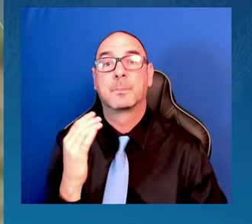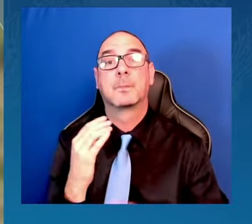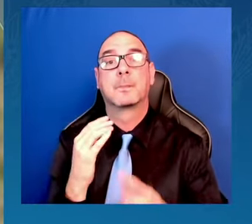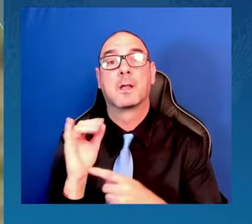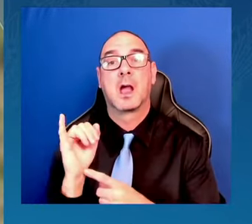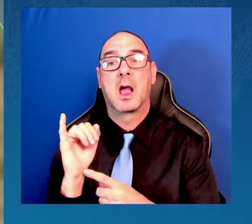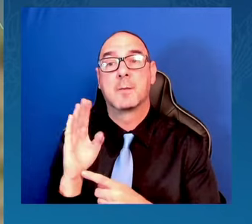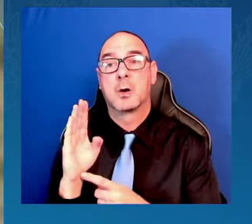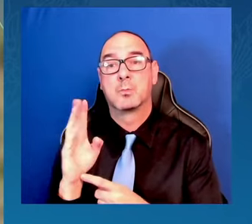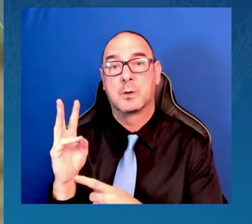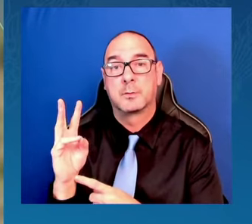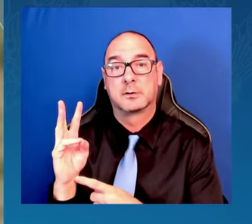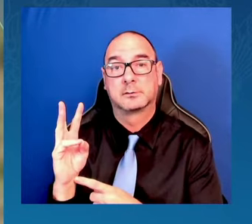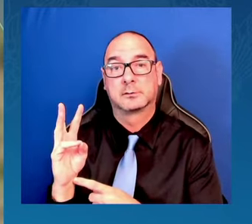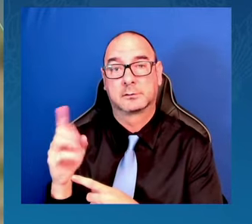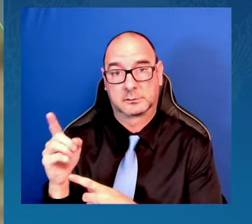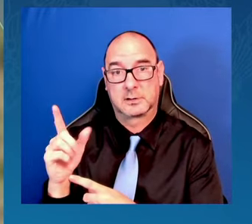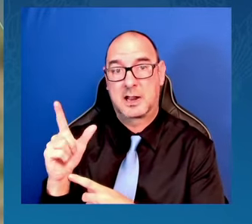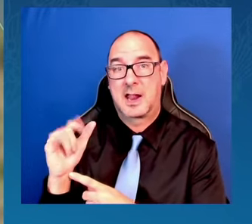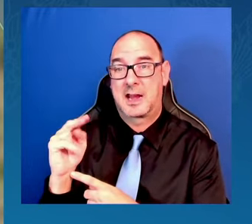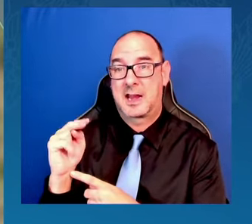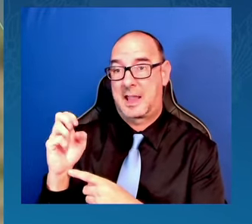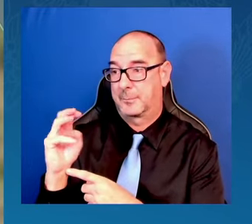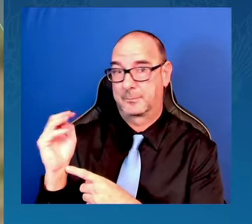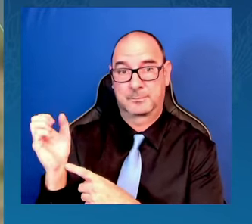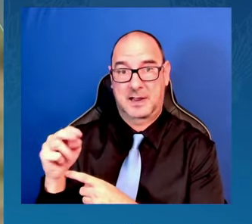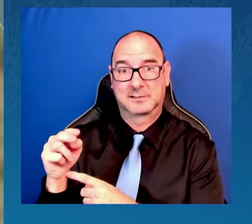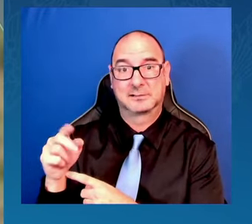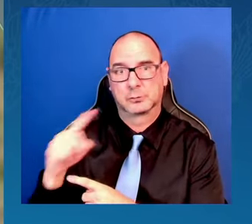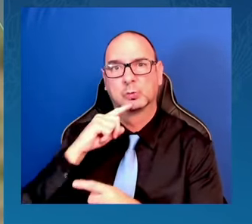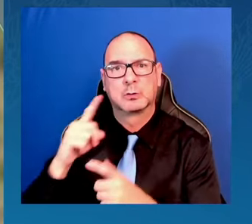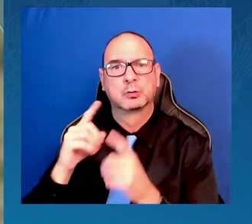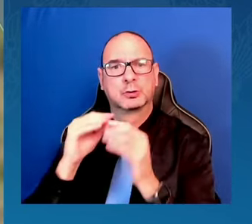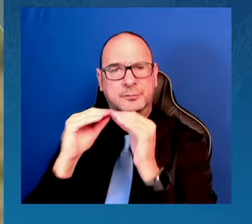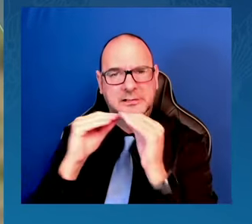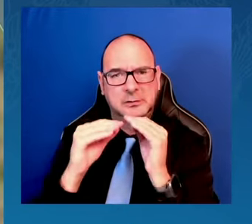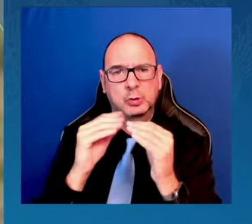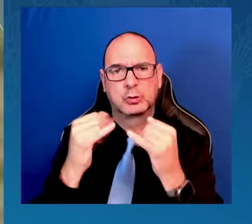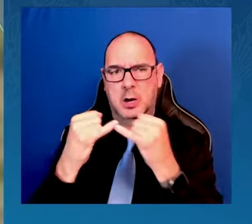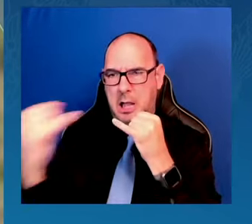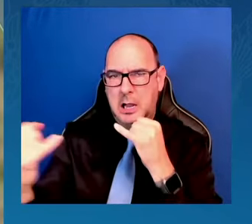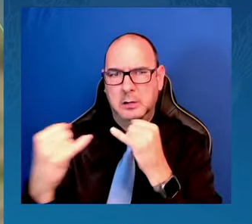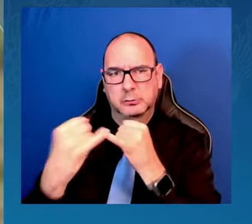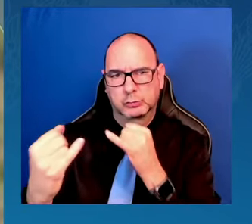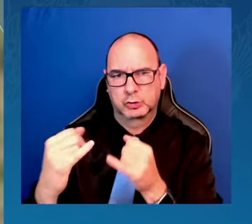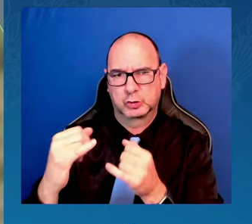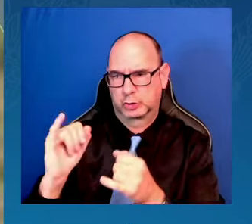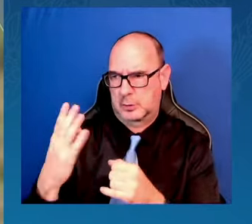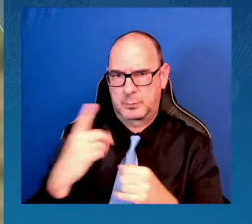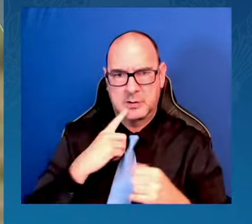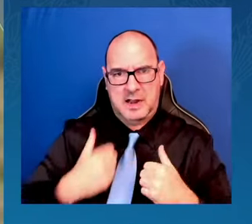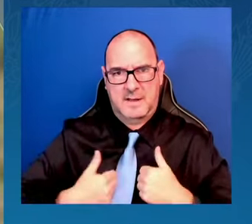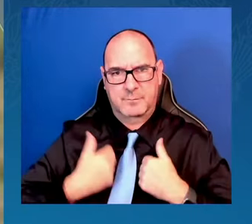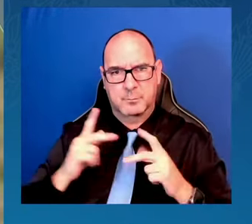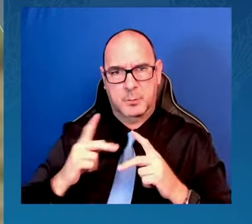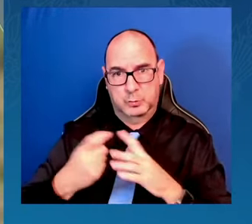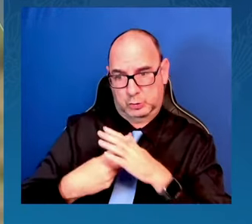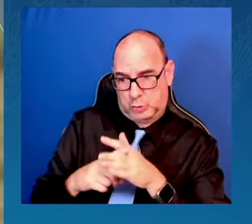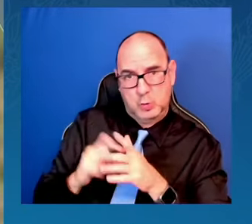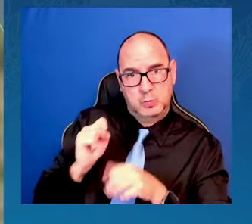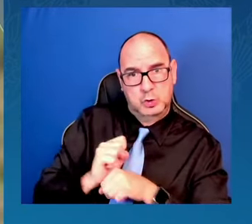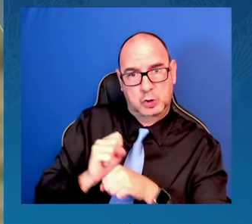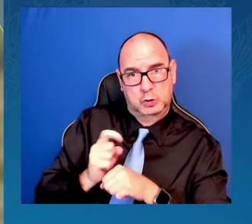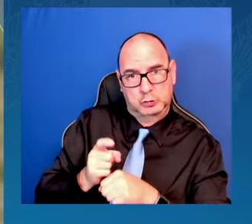repair these lines, jobs for young people looking to start a career in clean energy and the clean